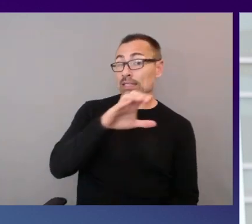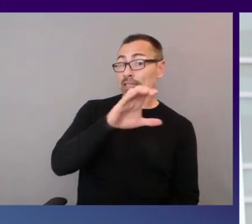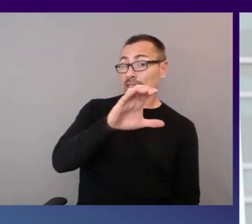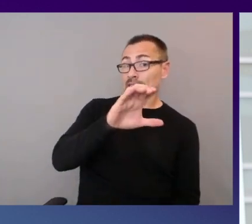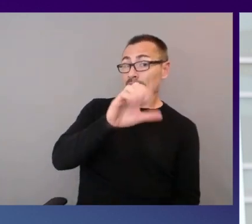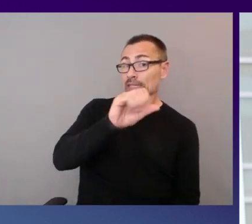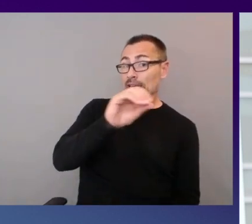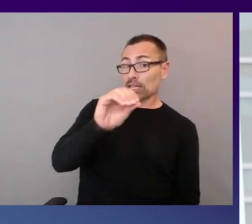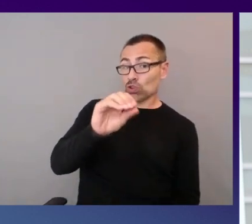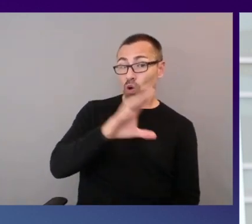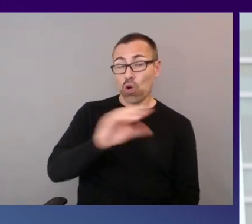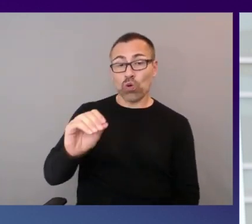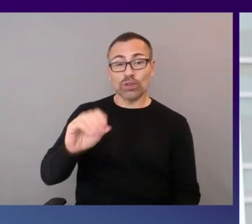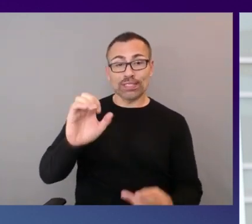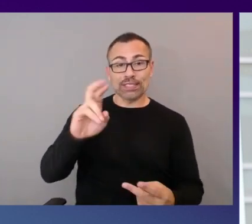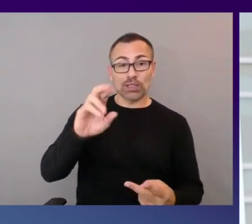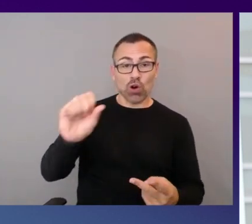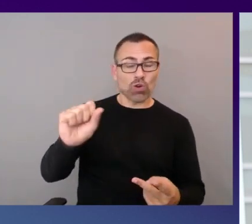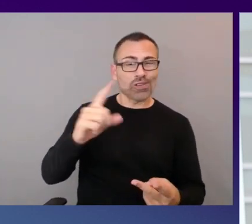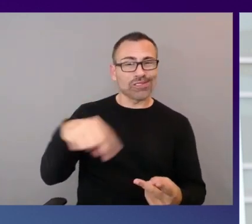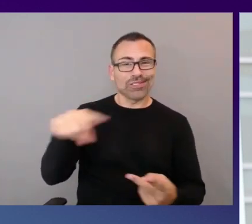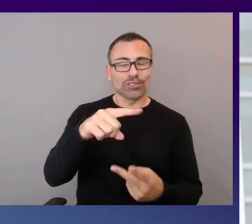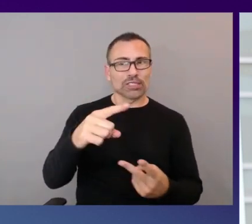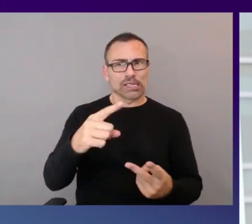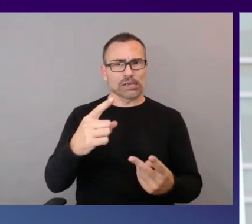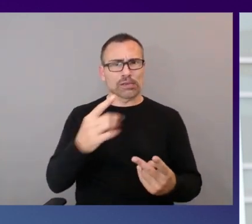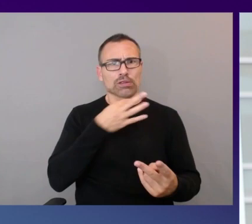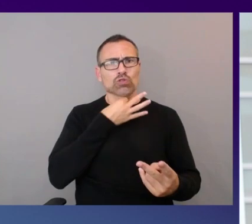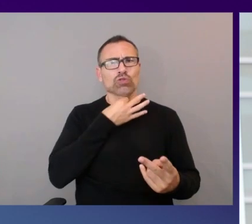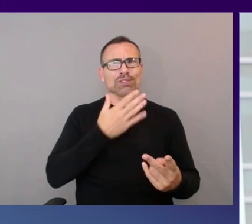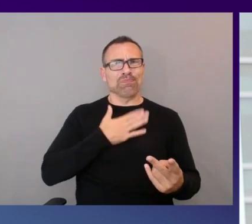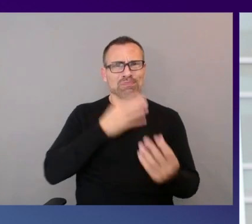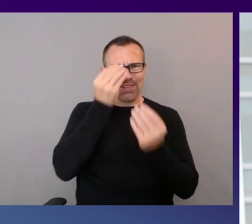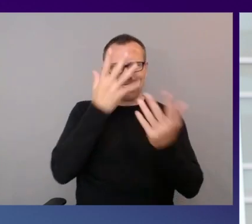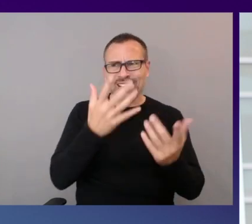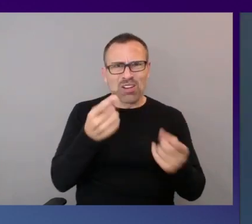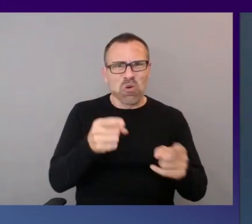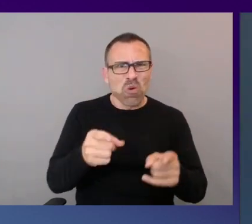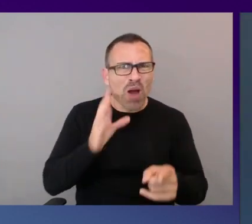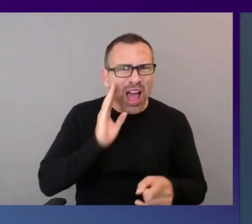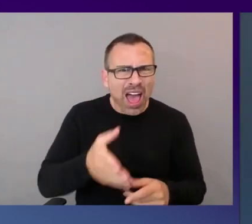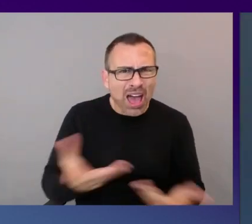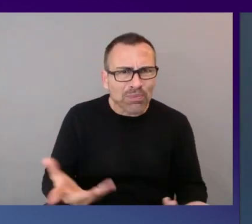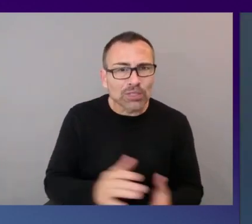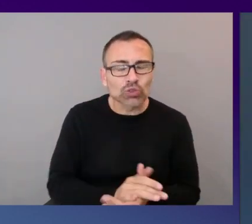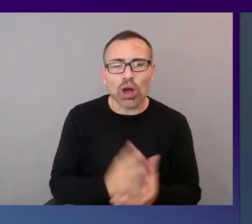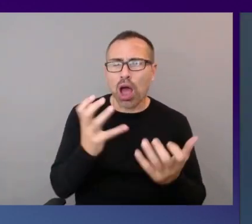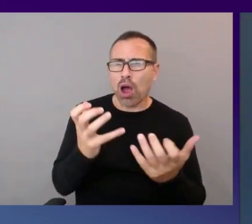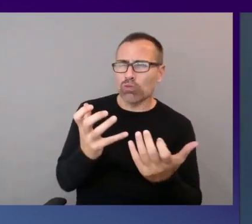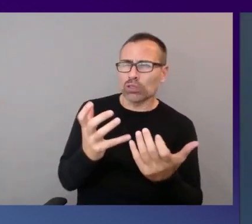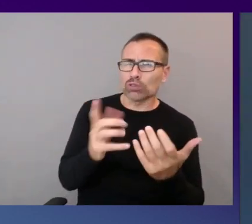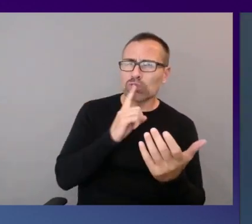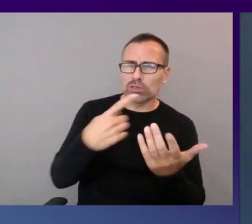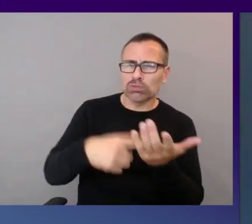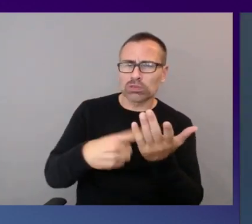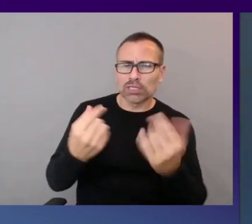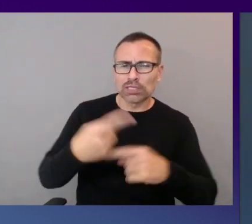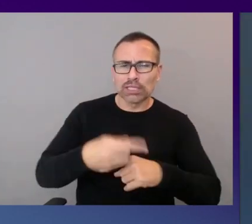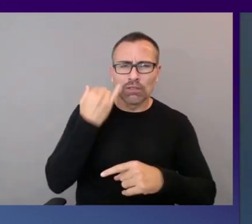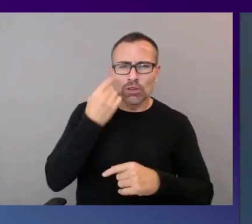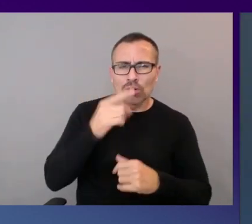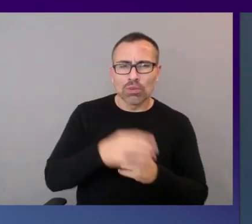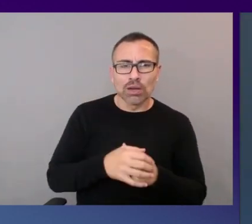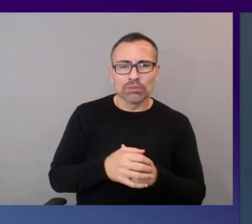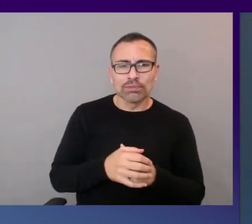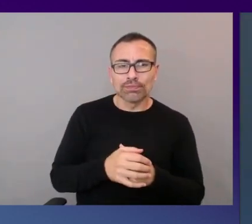what's going to happen with my data? So I'd love to spend some time with you today to get a little bit deeper in that. Absolutely. I think that that